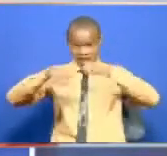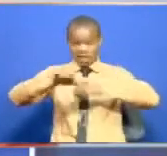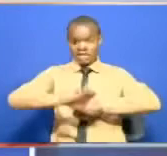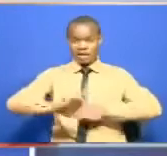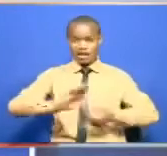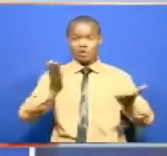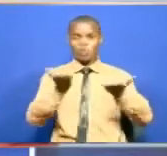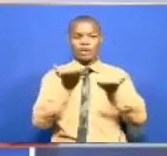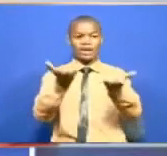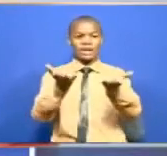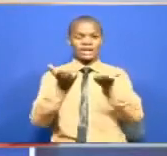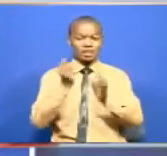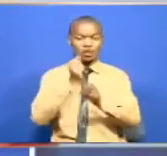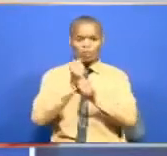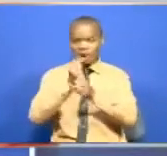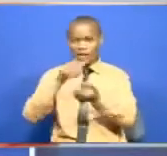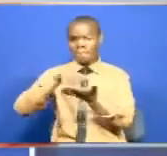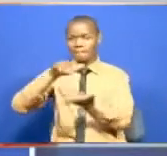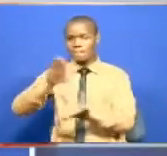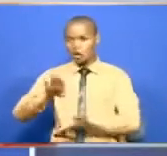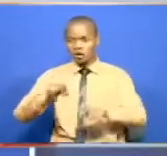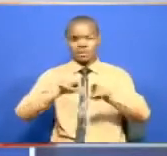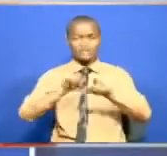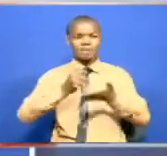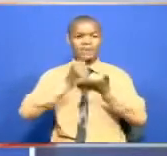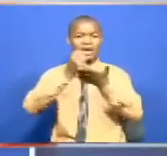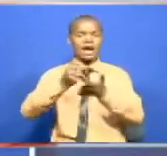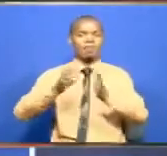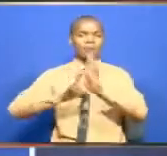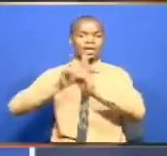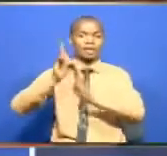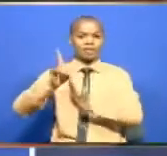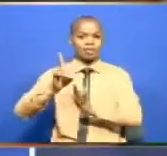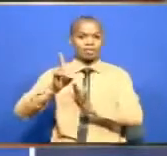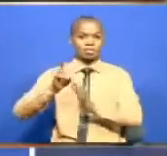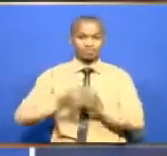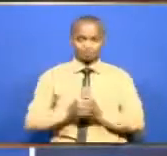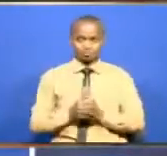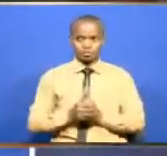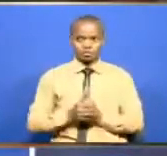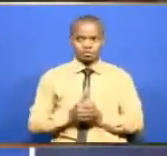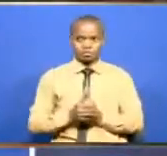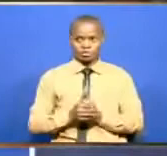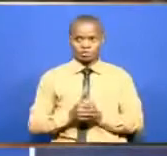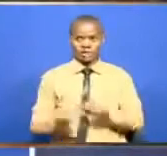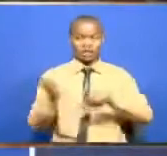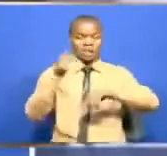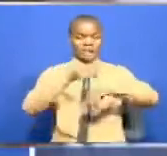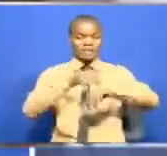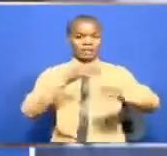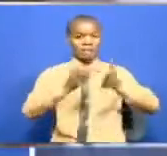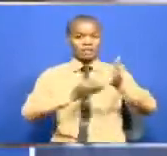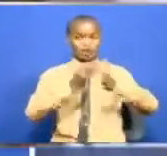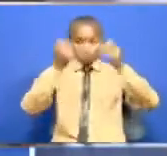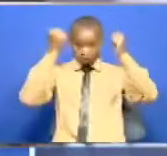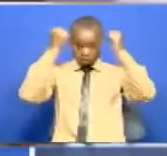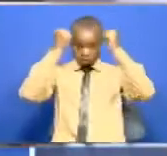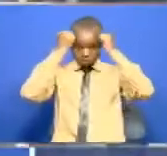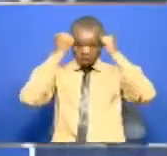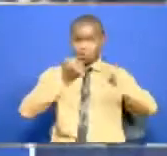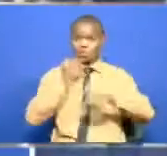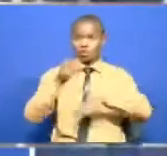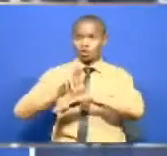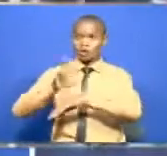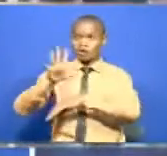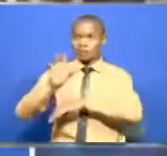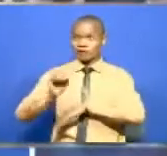require interventions and even help them to develop some of those projects. Under the deal with manufacturers, students will spend 50%